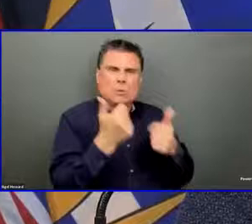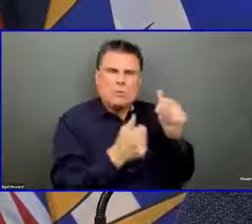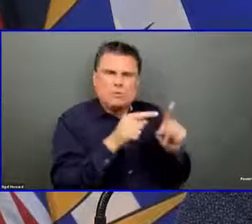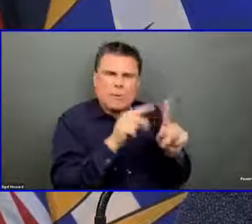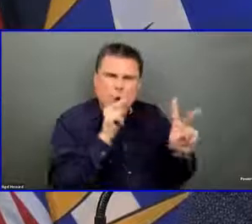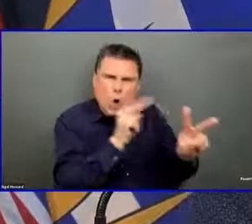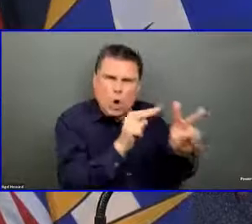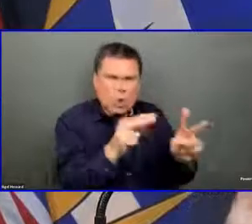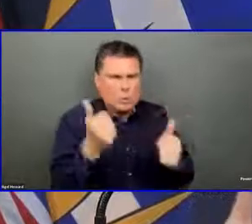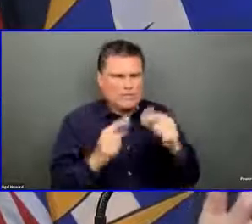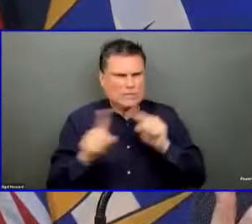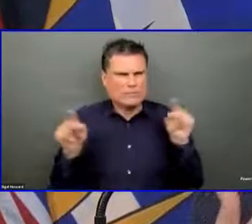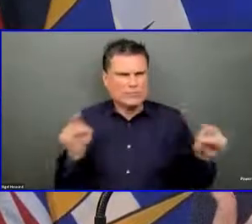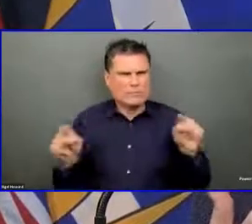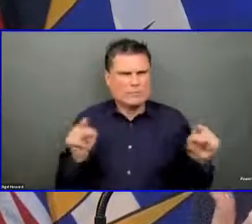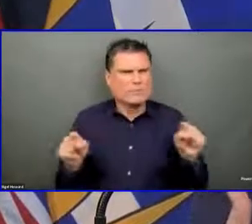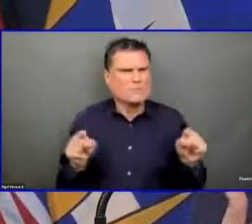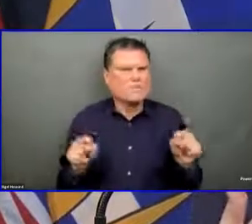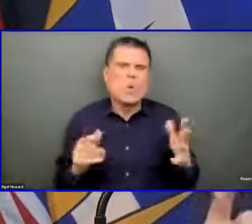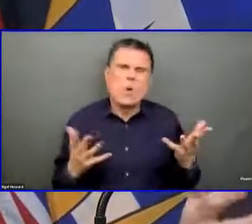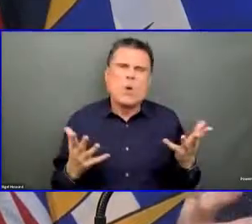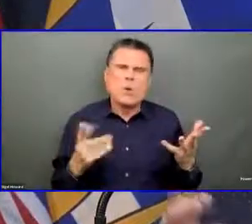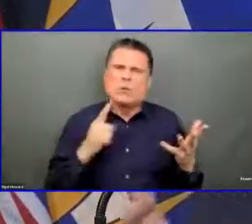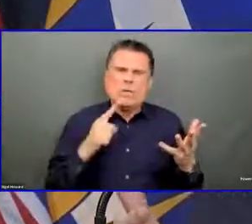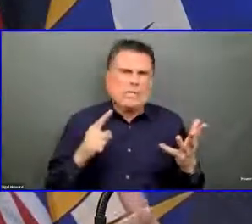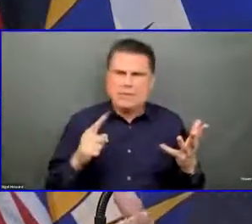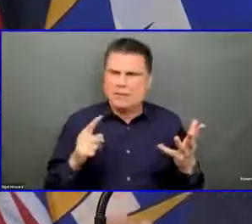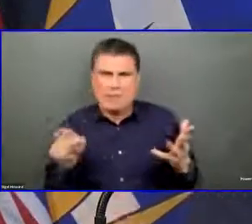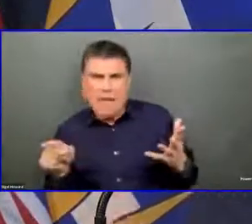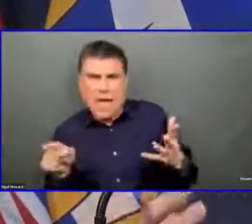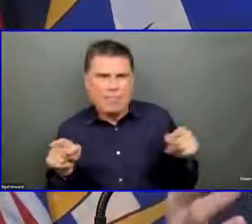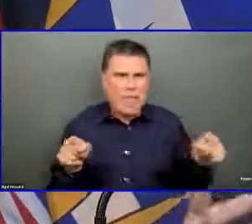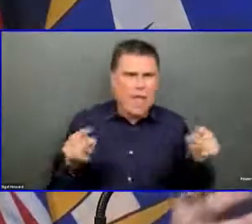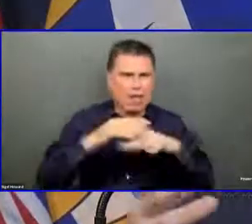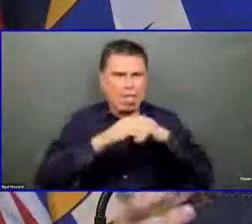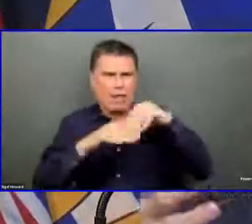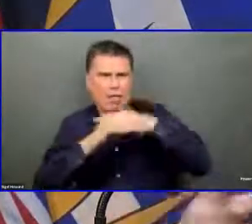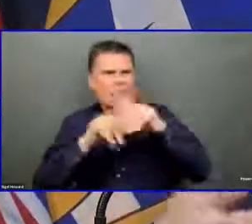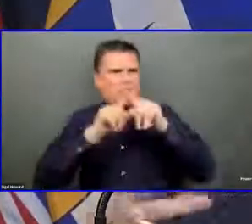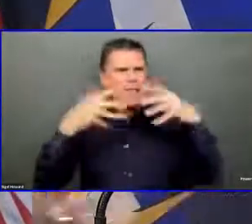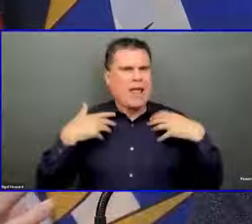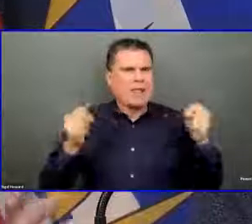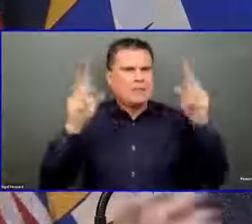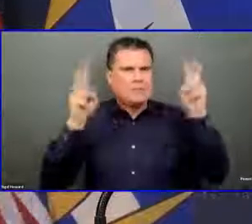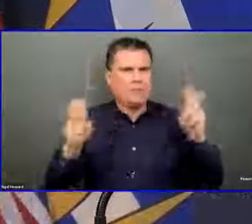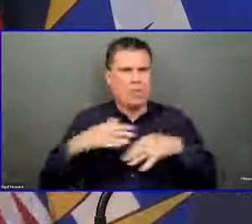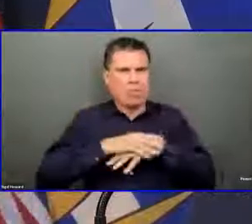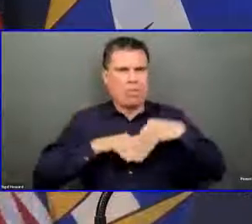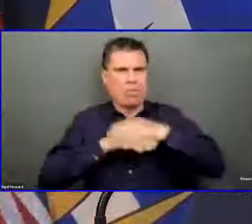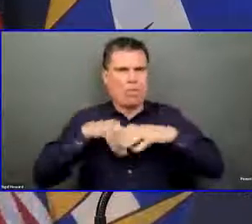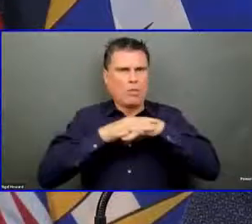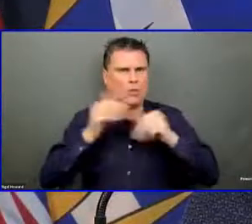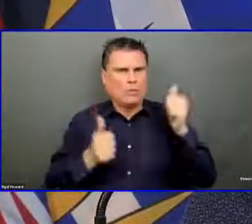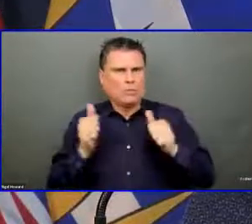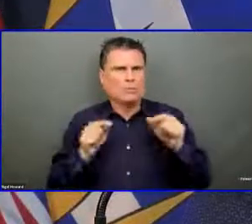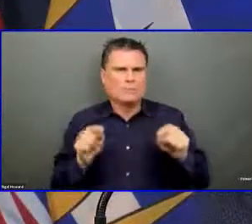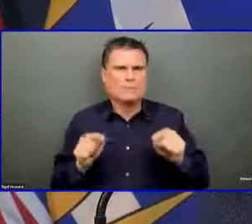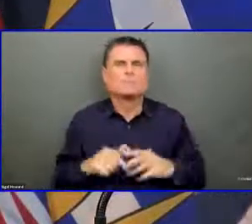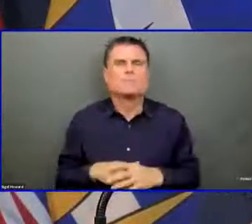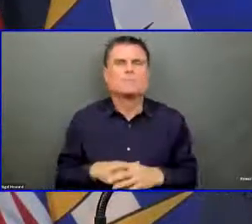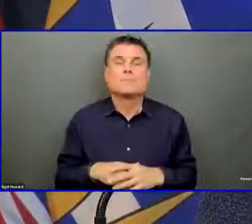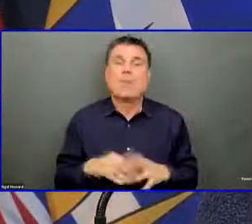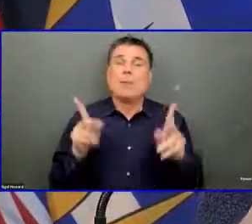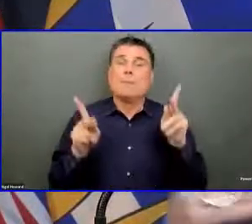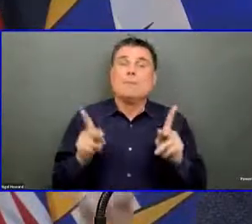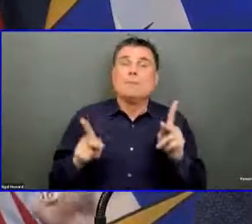are all phenomena that are being addressed by the clinicians, and we will be part of all of those studies